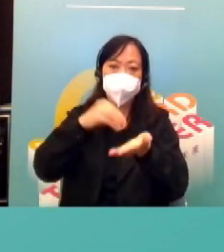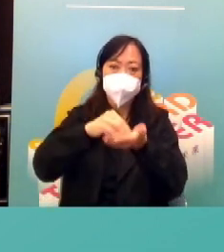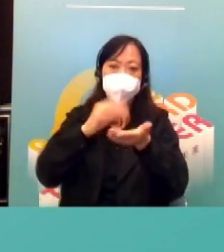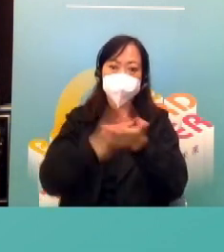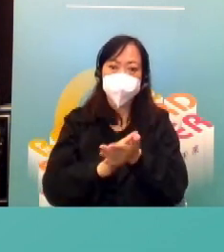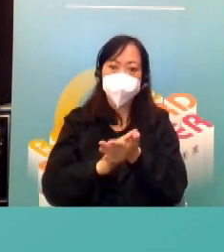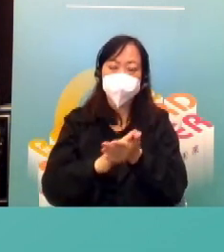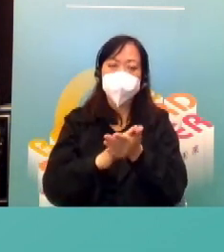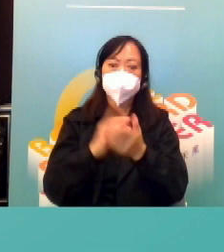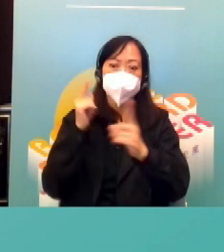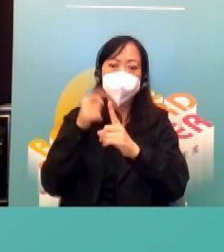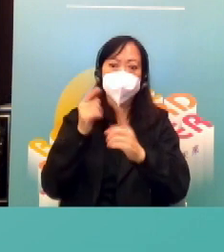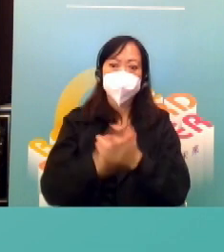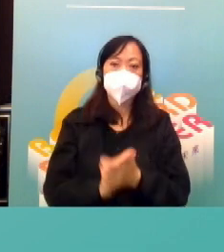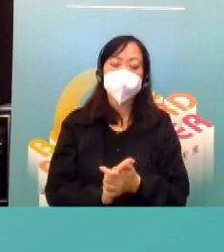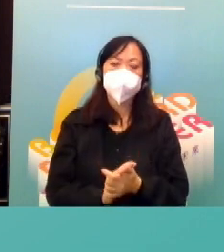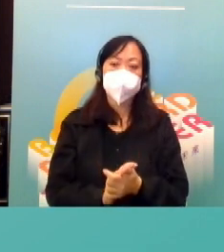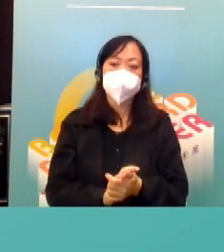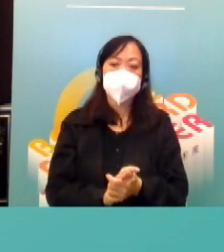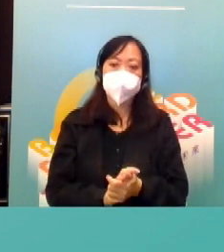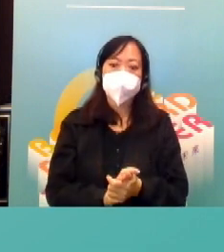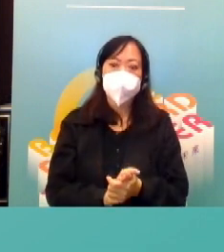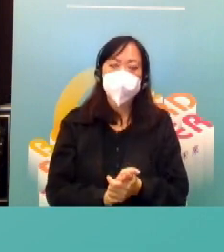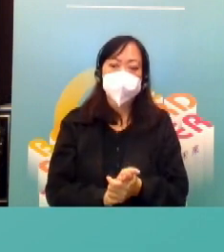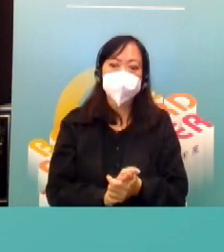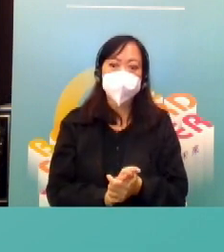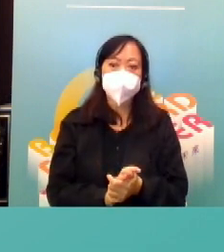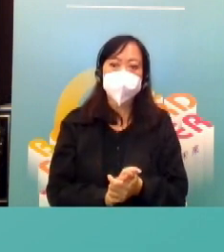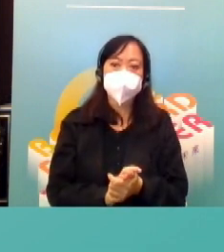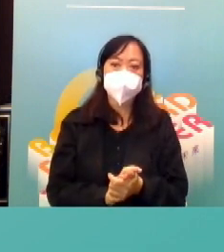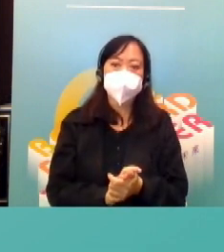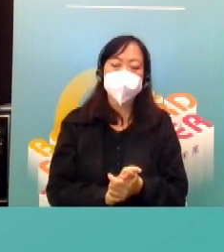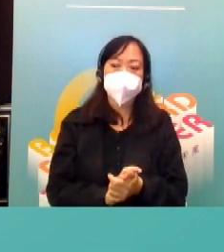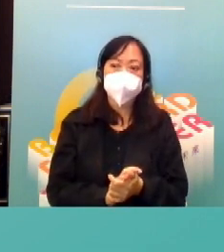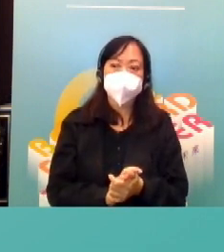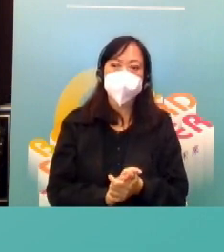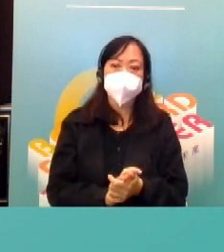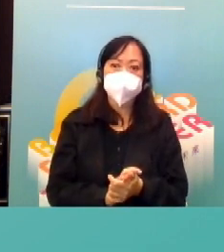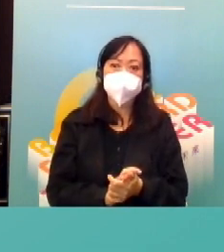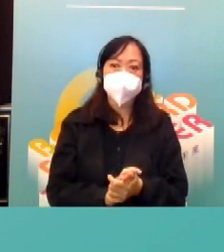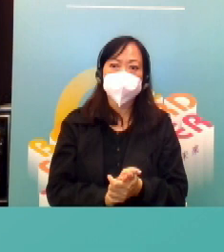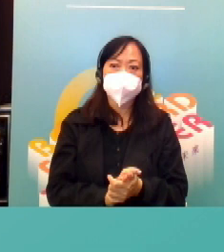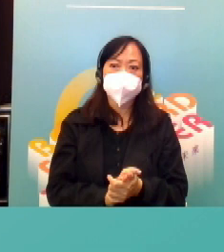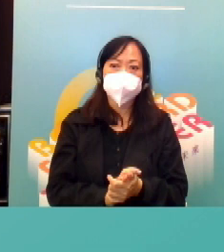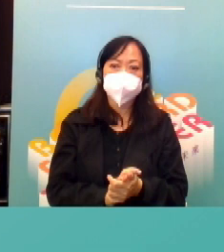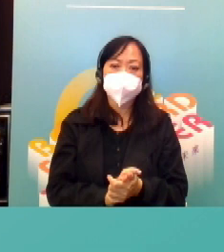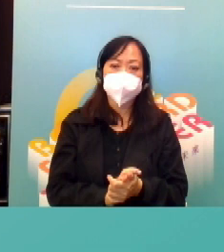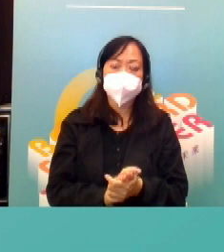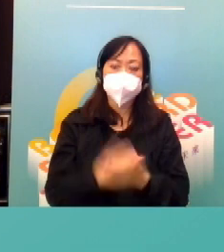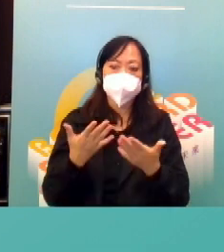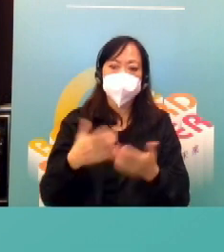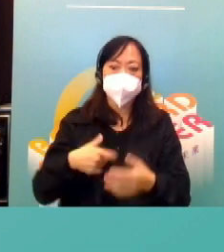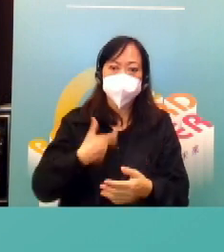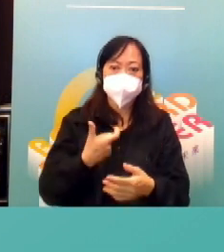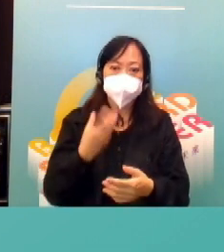differs from between a payer paying for the delivery of a specific service and a payer paying for outcomes. So